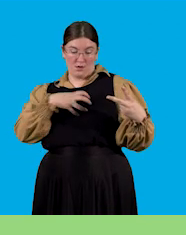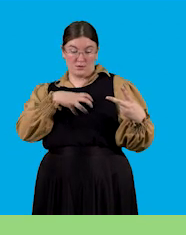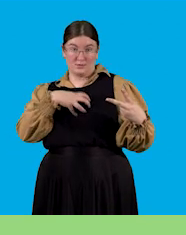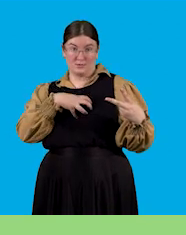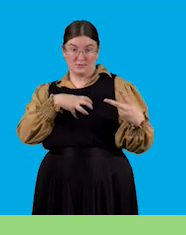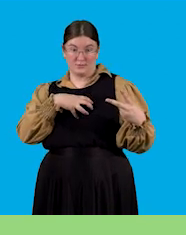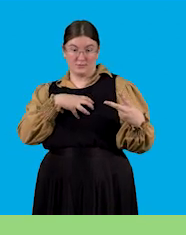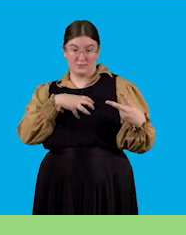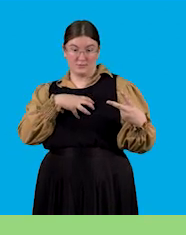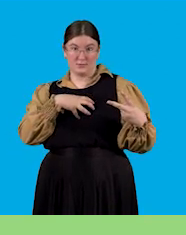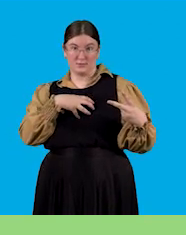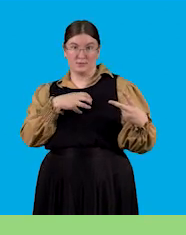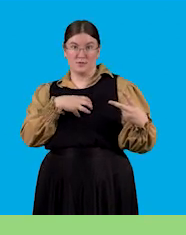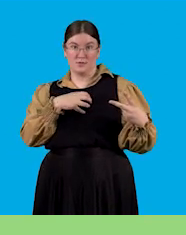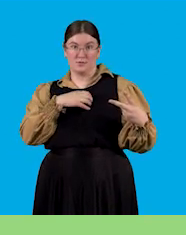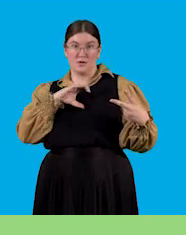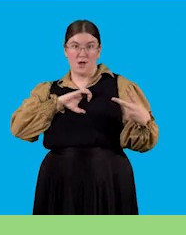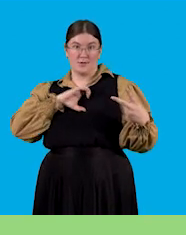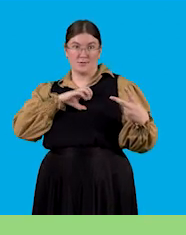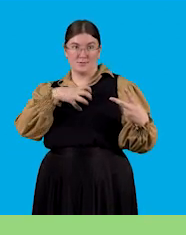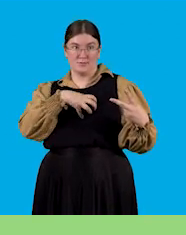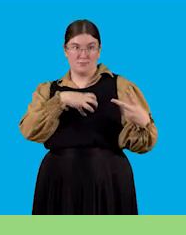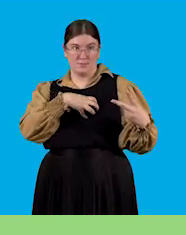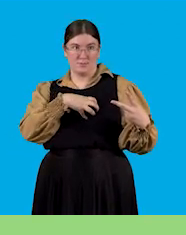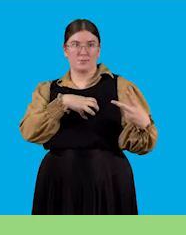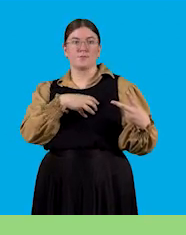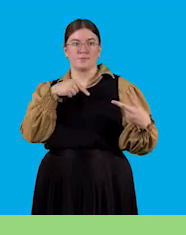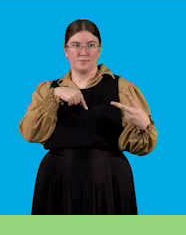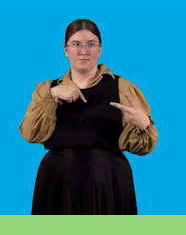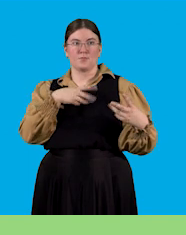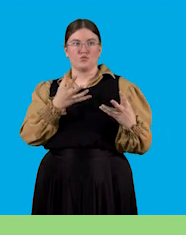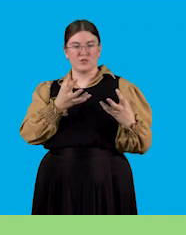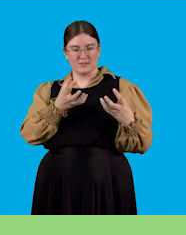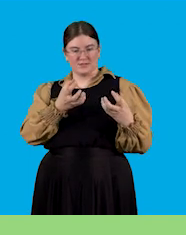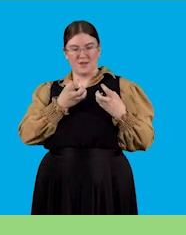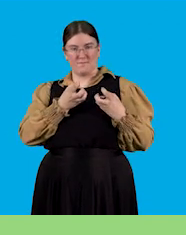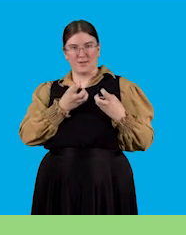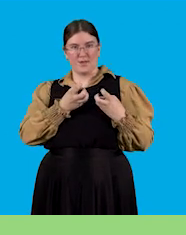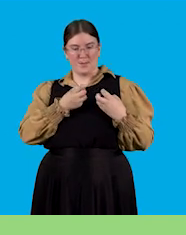the heart functions as the receiving chamber for pulmonic blood?